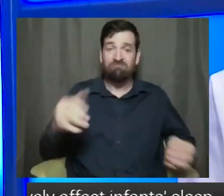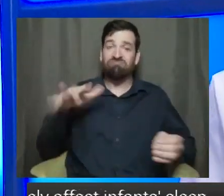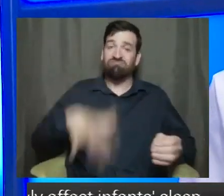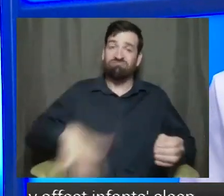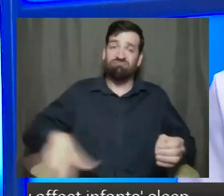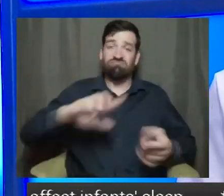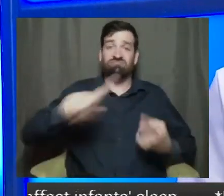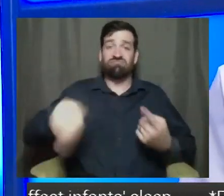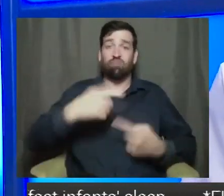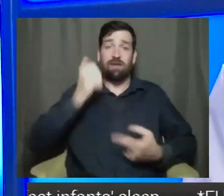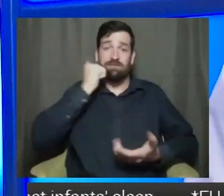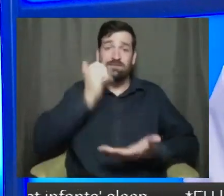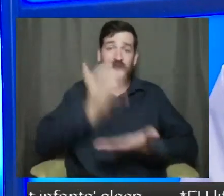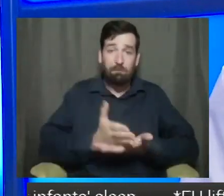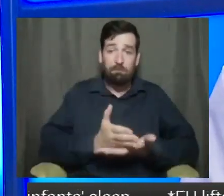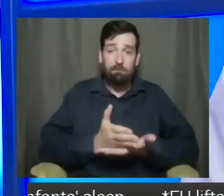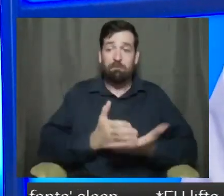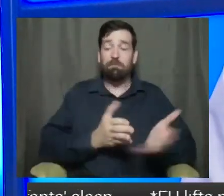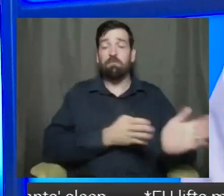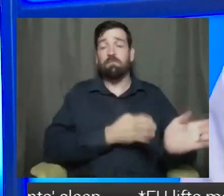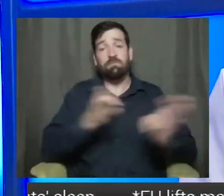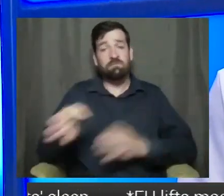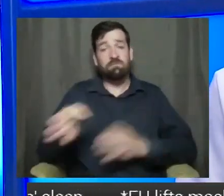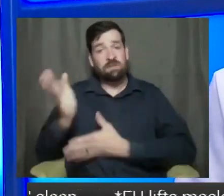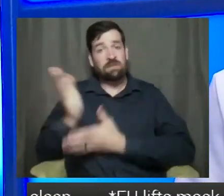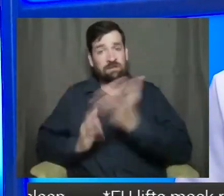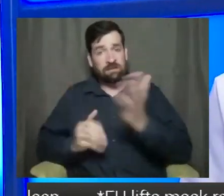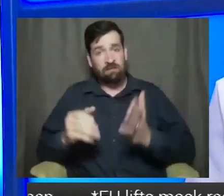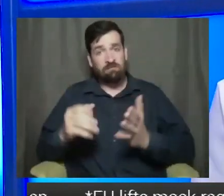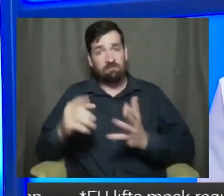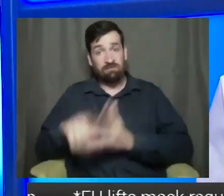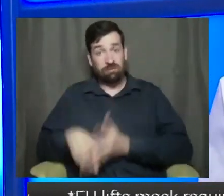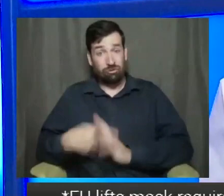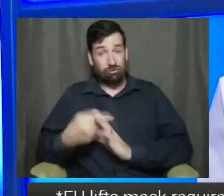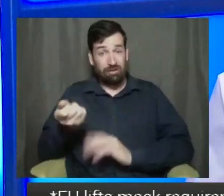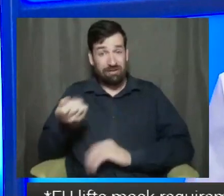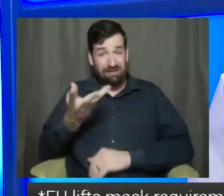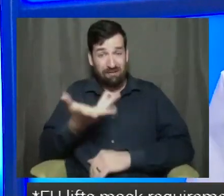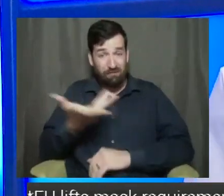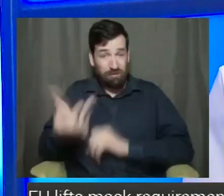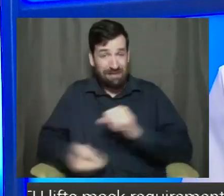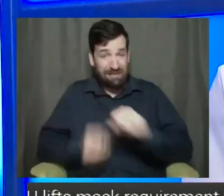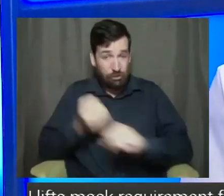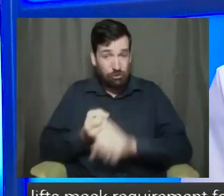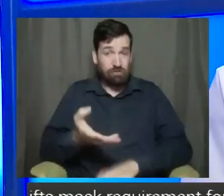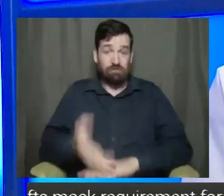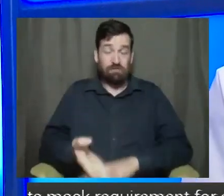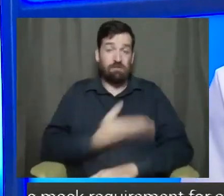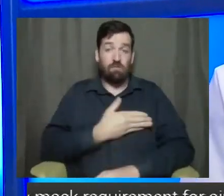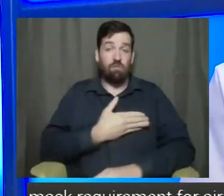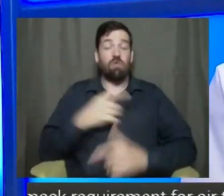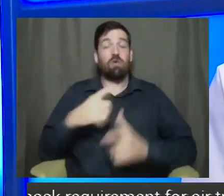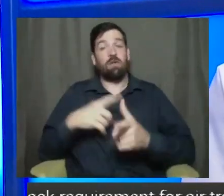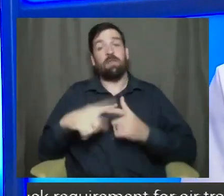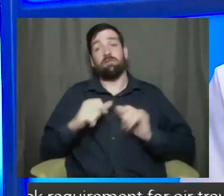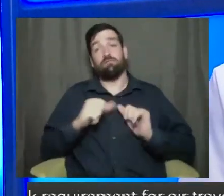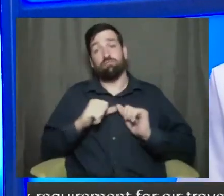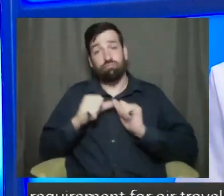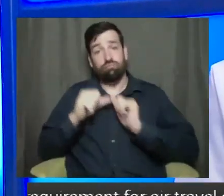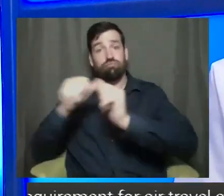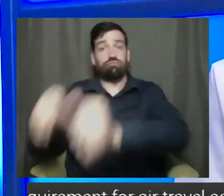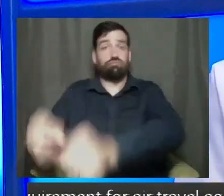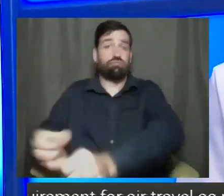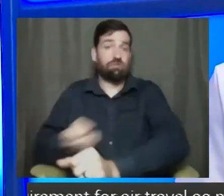period. Other women have symptoms that begin several years before their periods stop and continue on even a couple of years